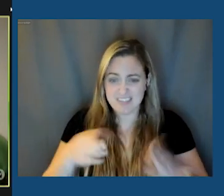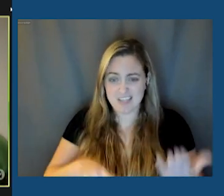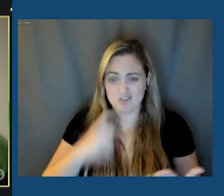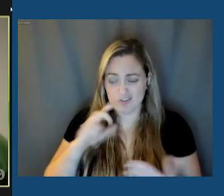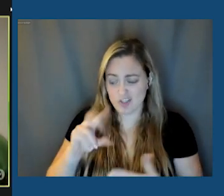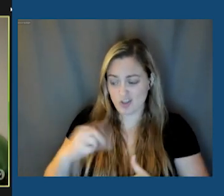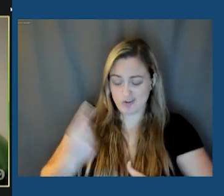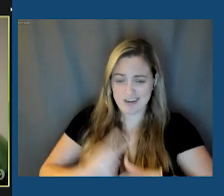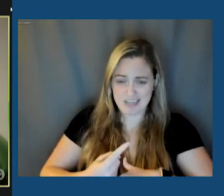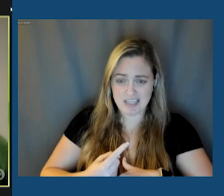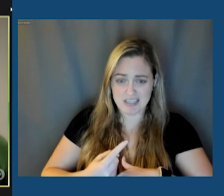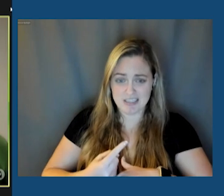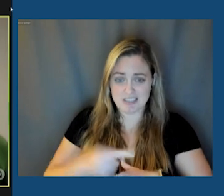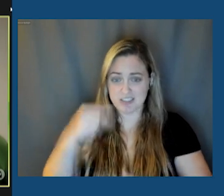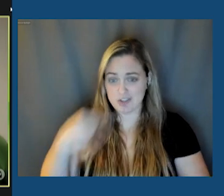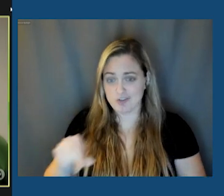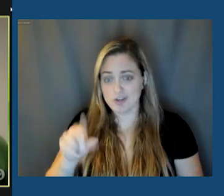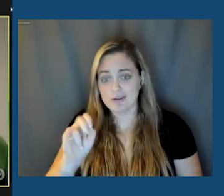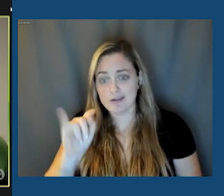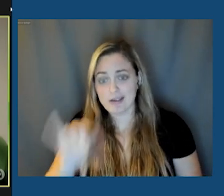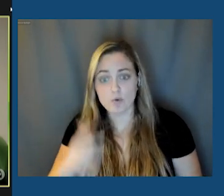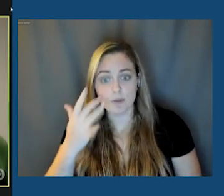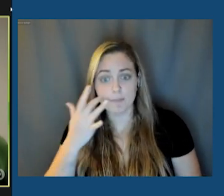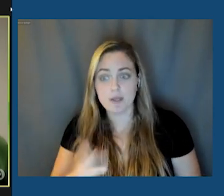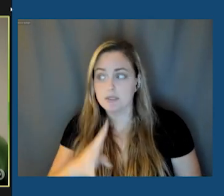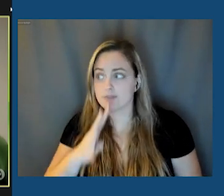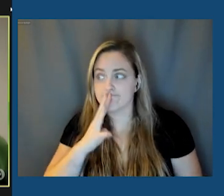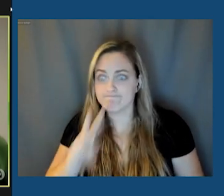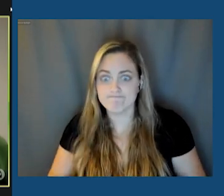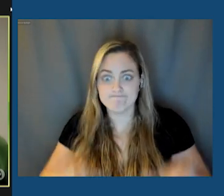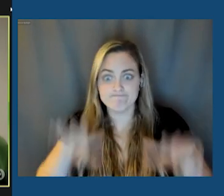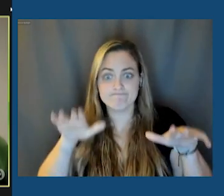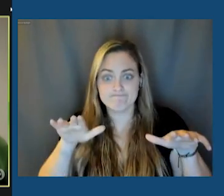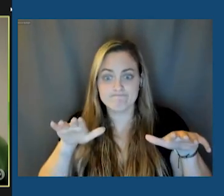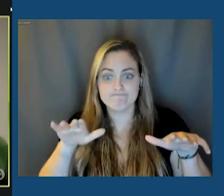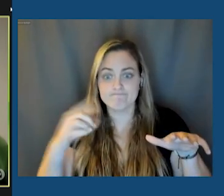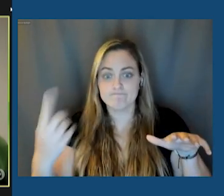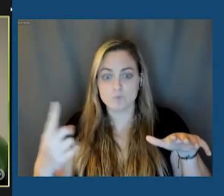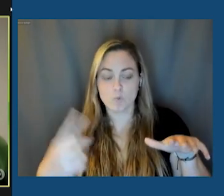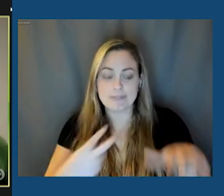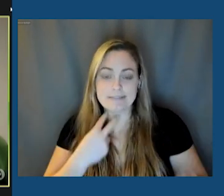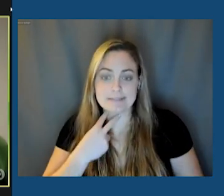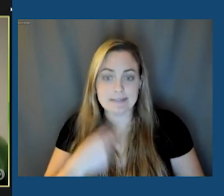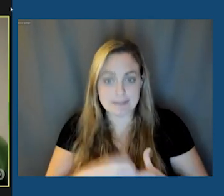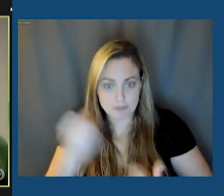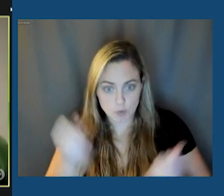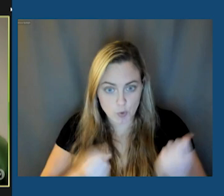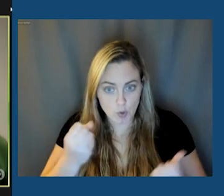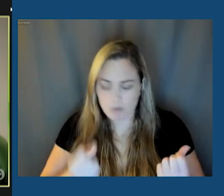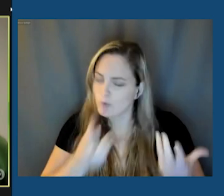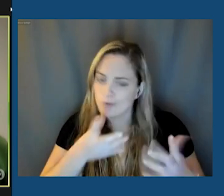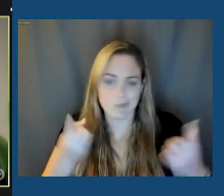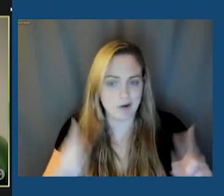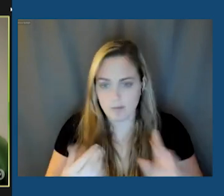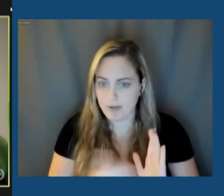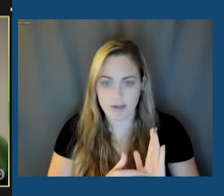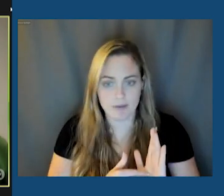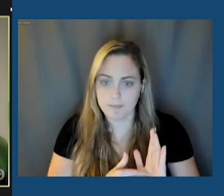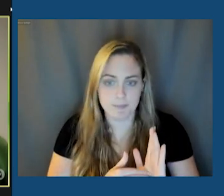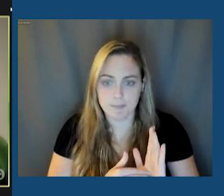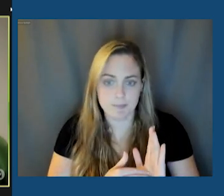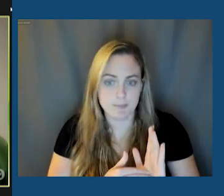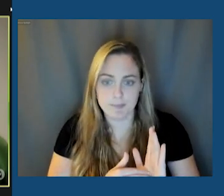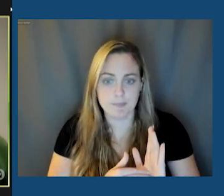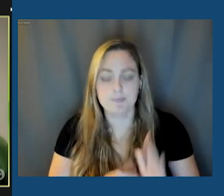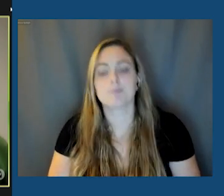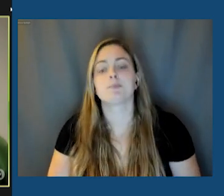in Greene County due to flash flooding and someone getting trapped in a vehicle. So we don't want that to happen to anyone. In